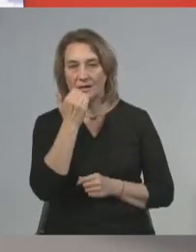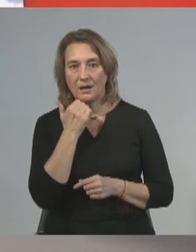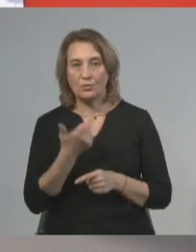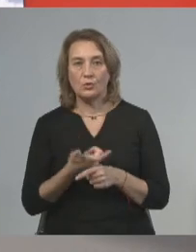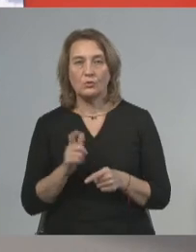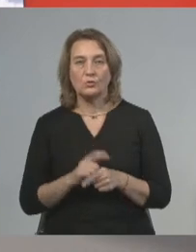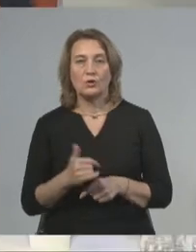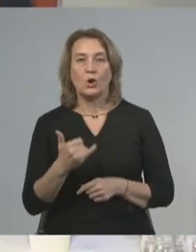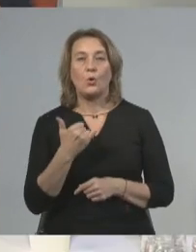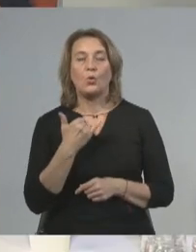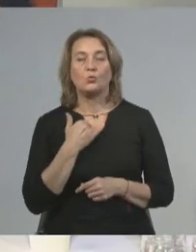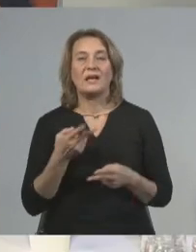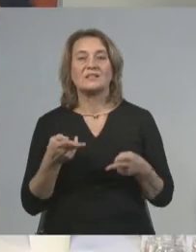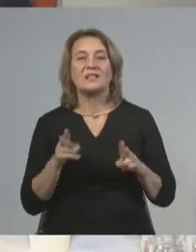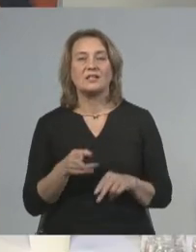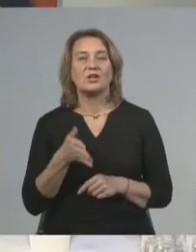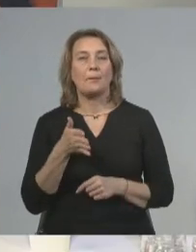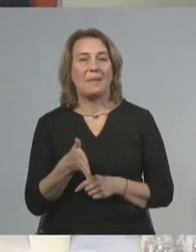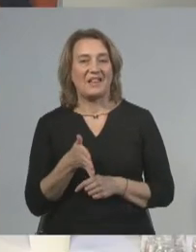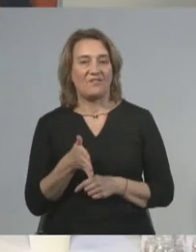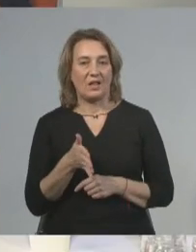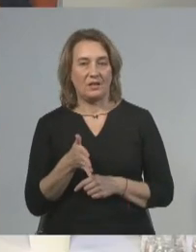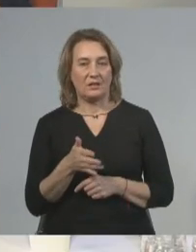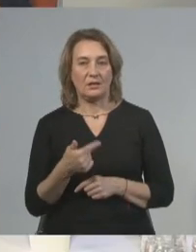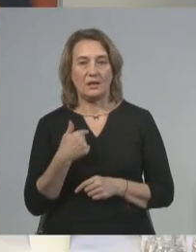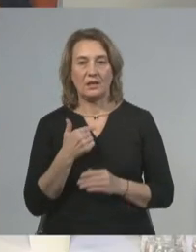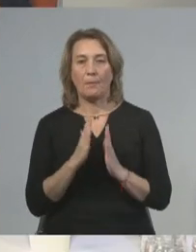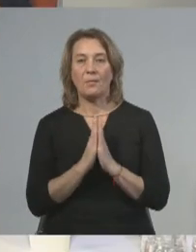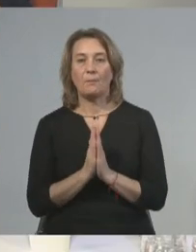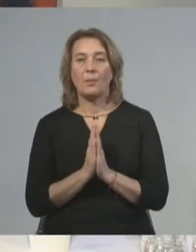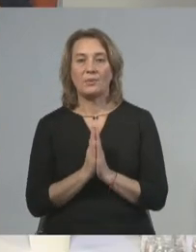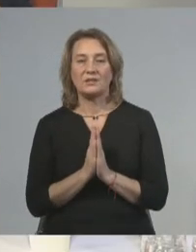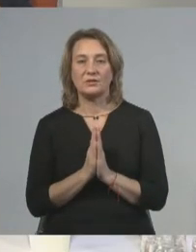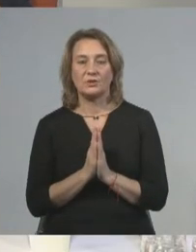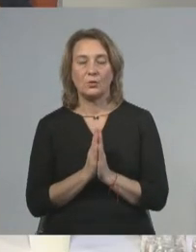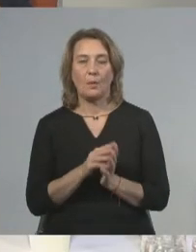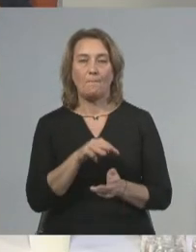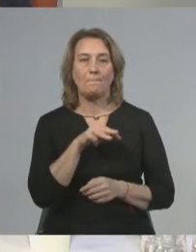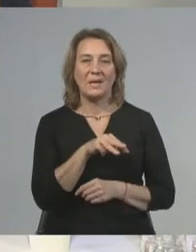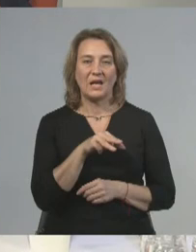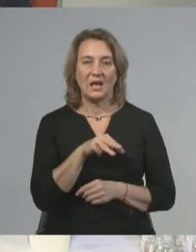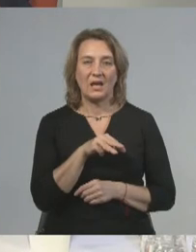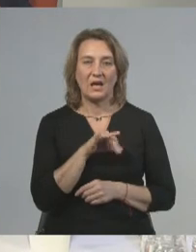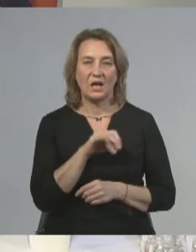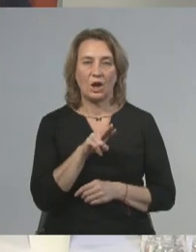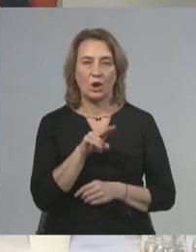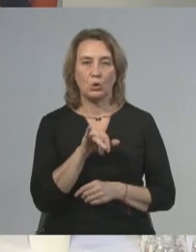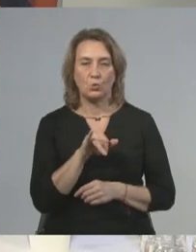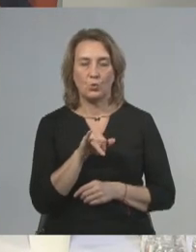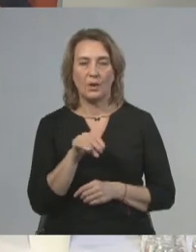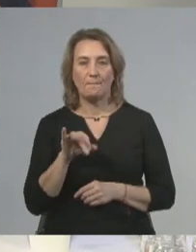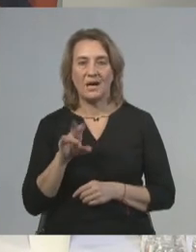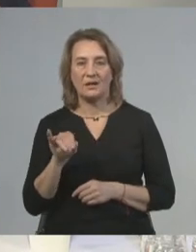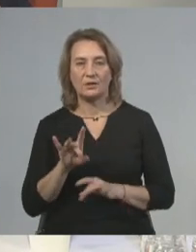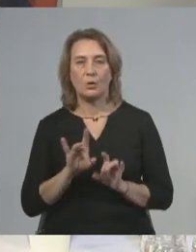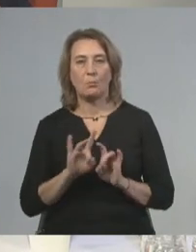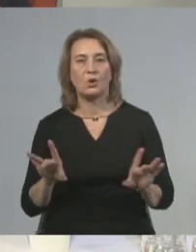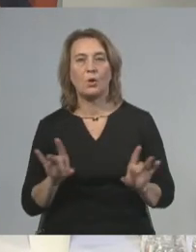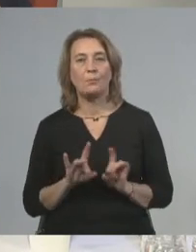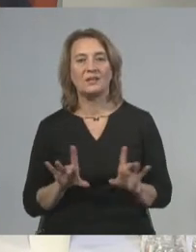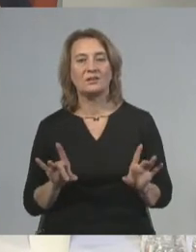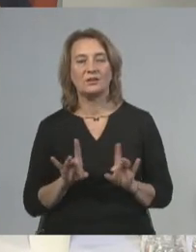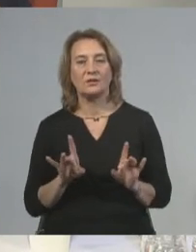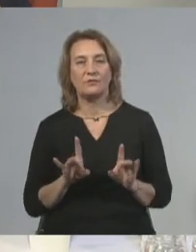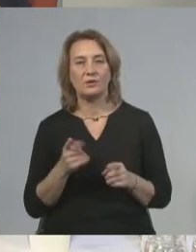professional and private life well we have five minutes so i would like mila and marina who joined us later